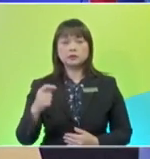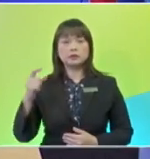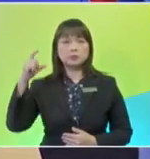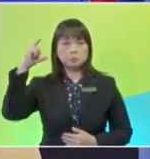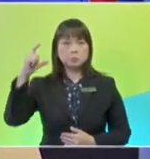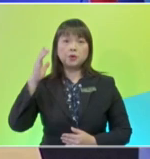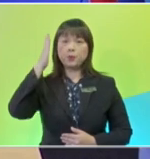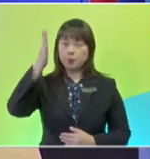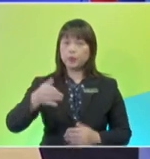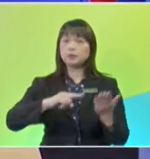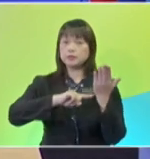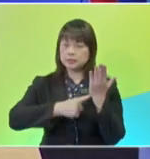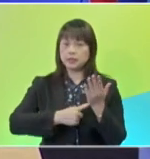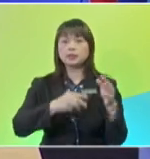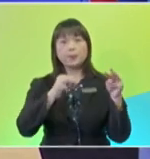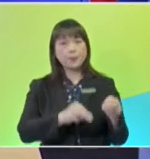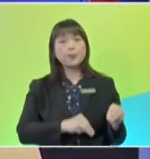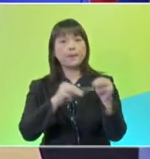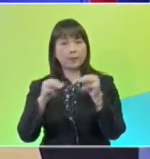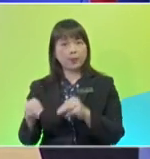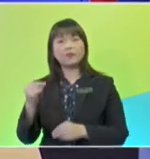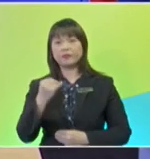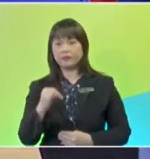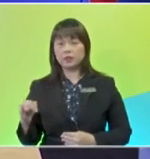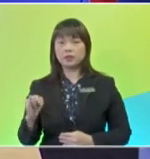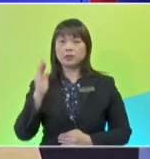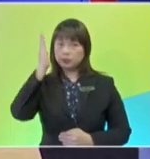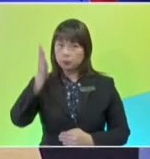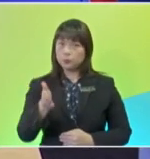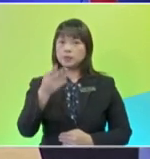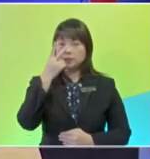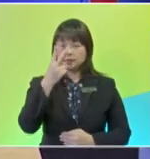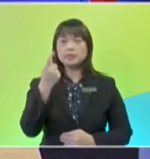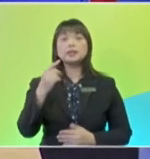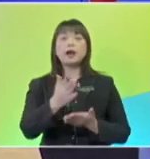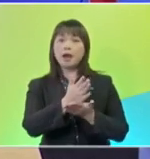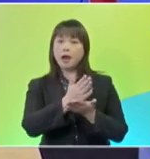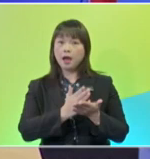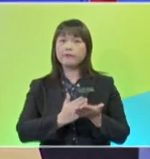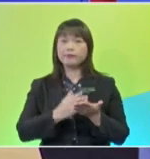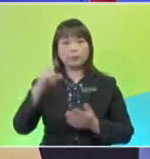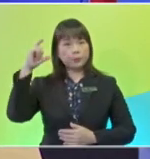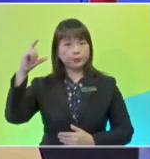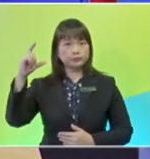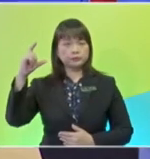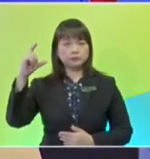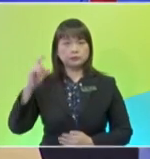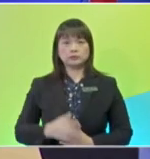its position. Okay. Okay, and then you will get to see the half moon. Okay. So the half moon